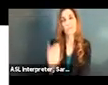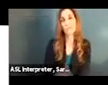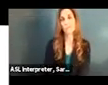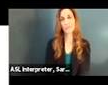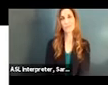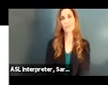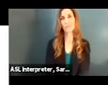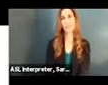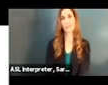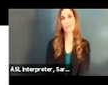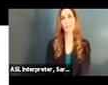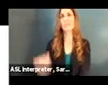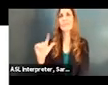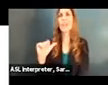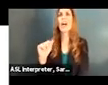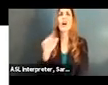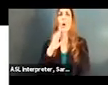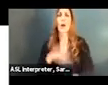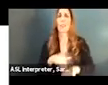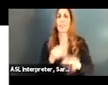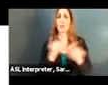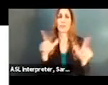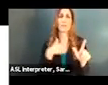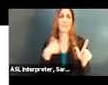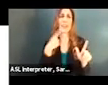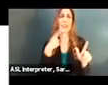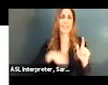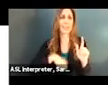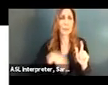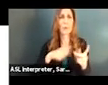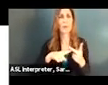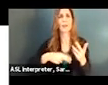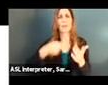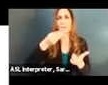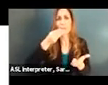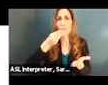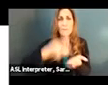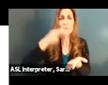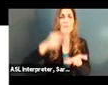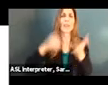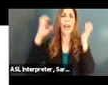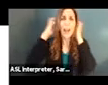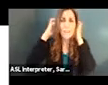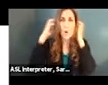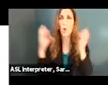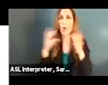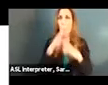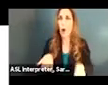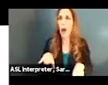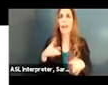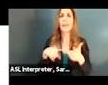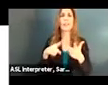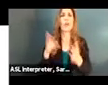Yes. Yeah. And on this screen, we have utensils and a zipper and noise canceling headphones, a walker, a little robot